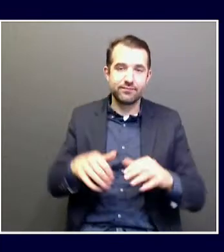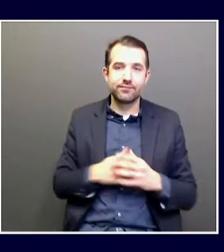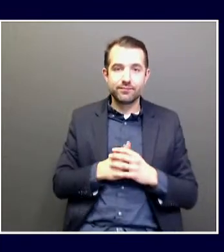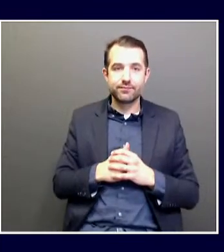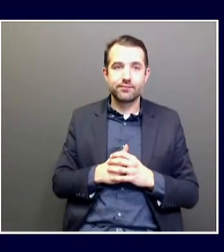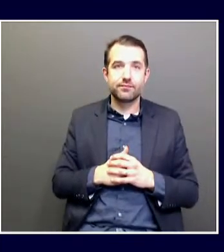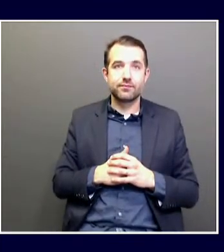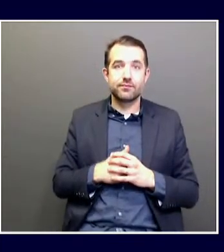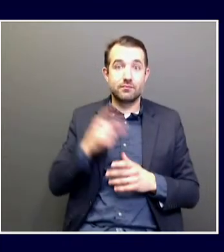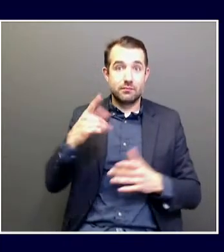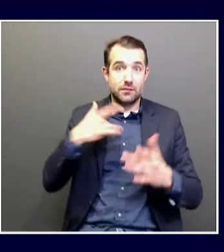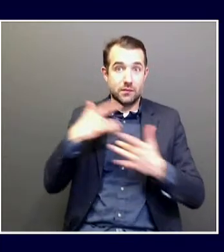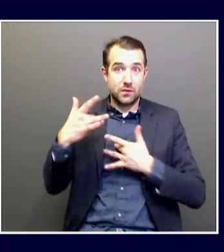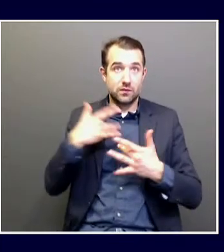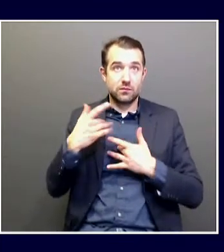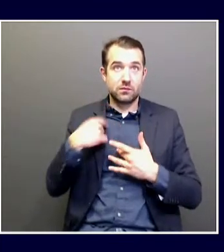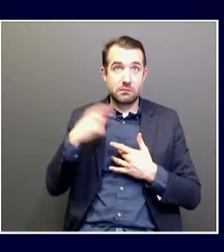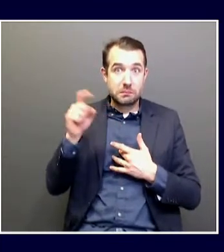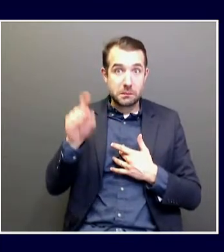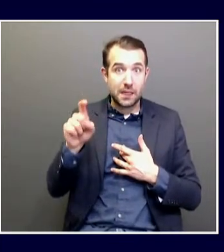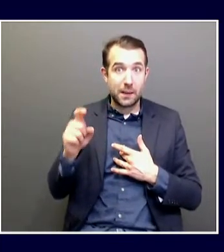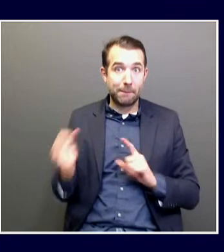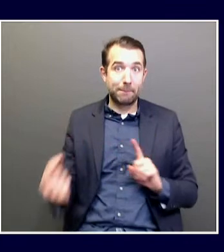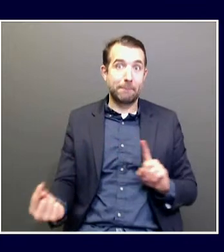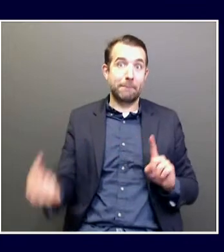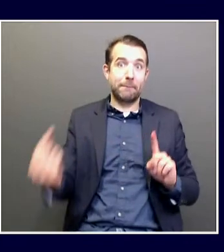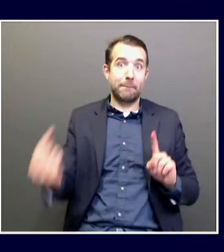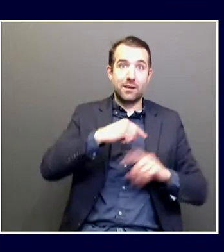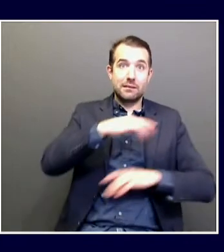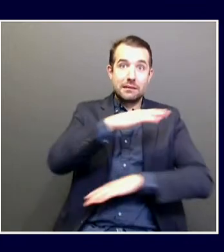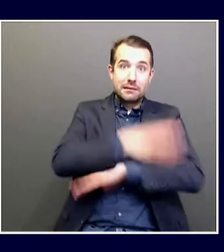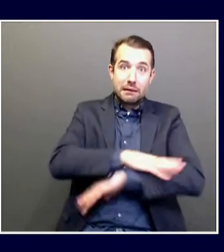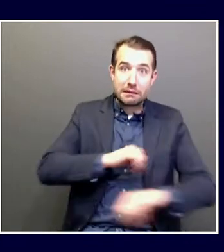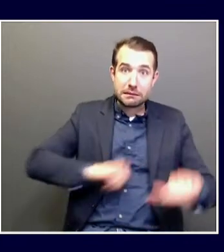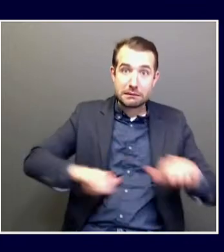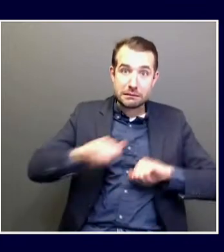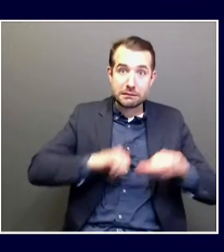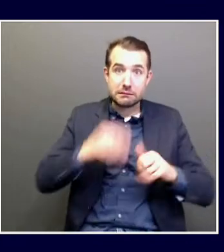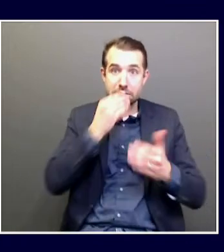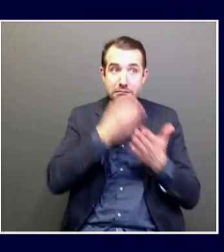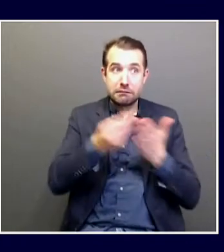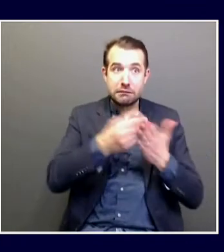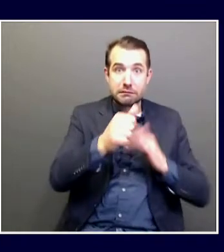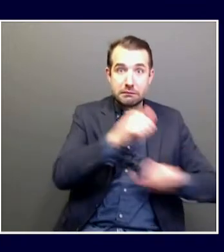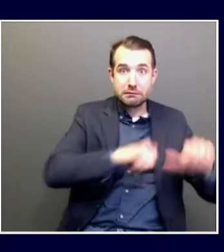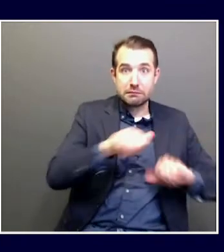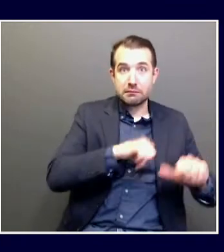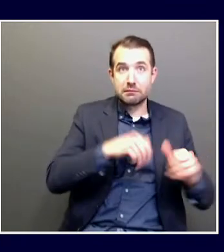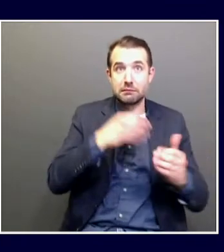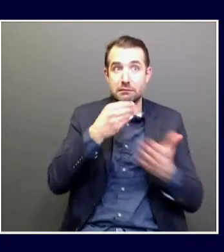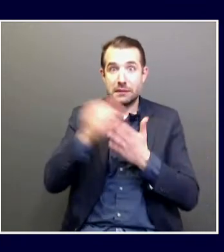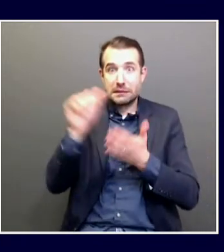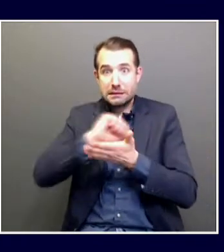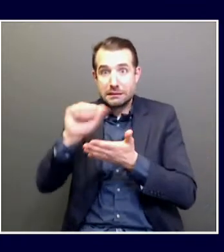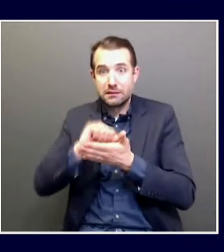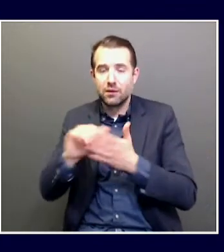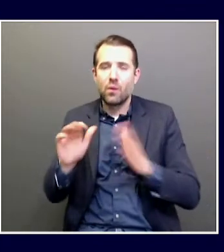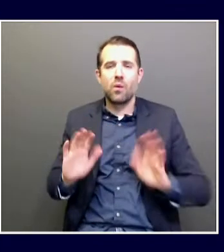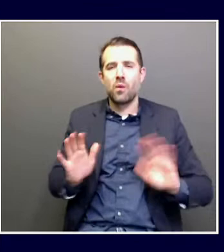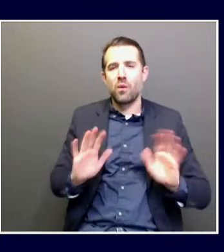to go back to an era where you're wiping down your groceries and cleaning off all of the dollar bills in your wallet, don't need to do